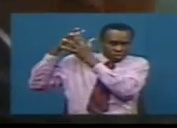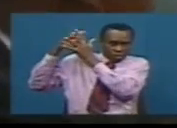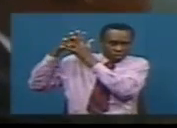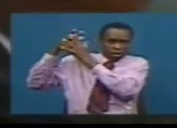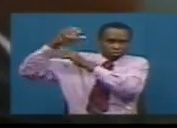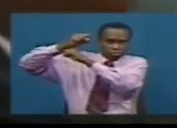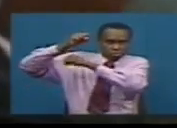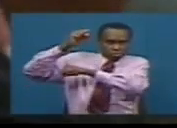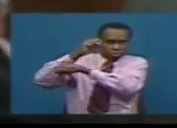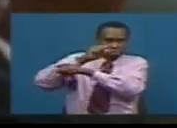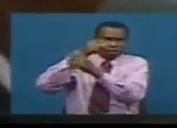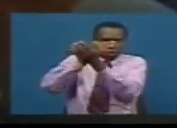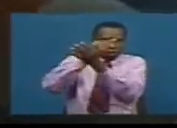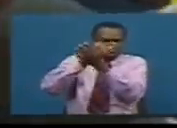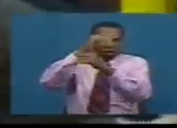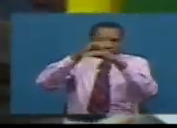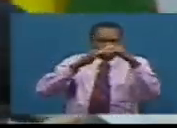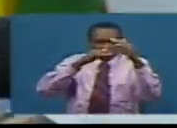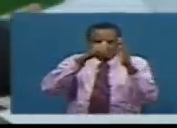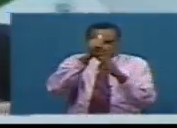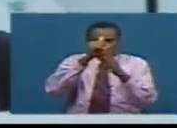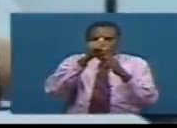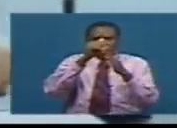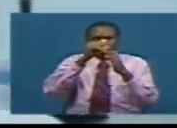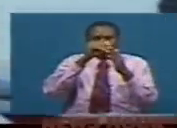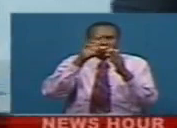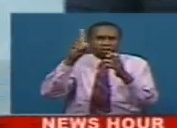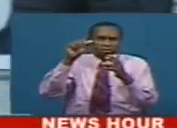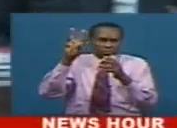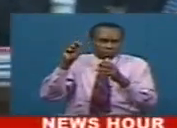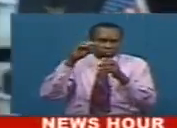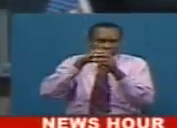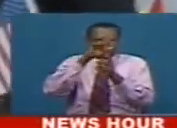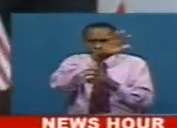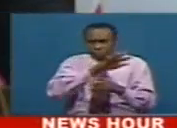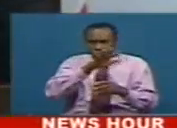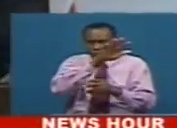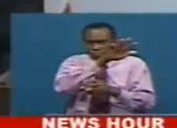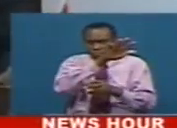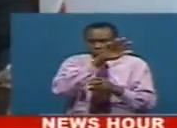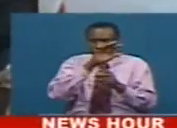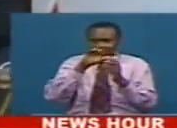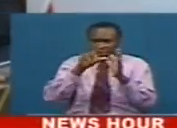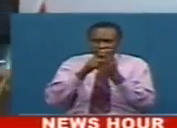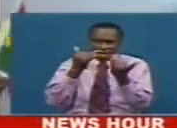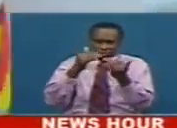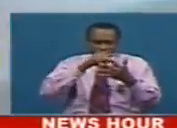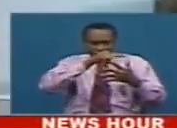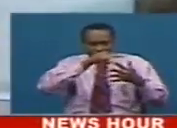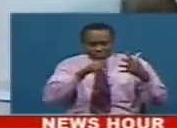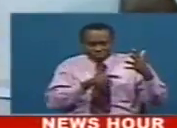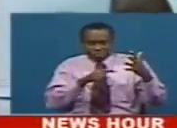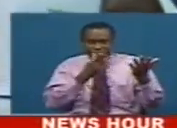to supply power to Vaalco, which was an American investment. The latest MOU signed by the two countries will cover 11 areas including